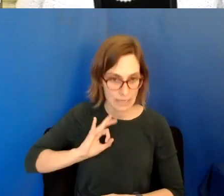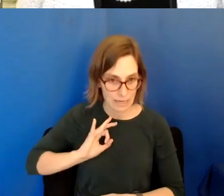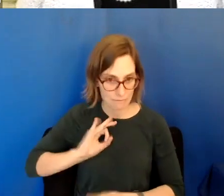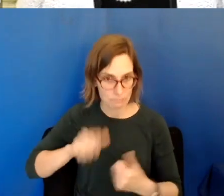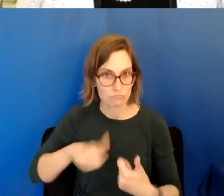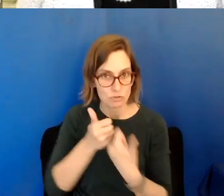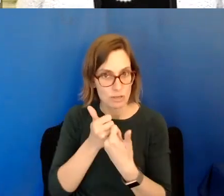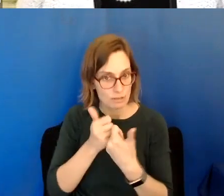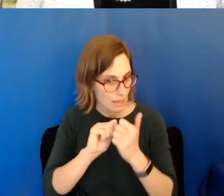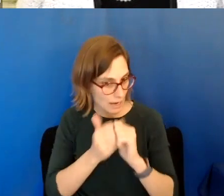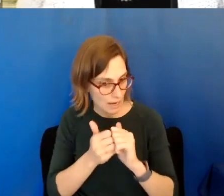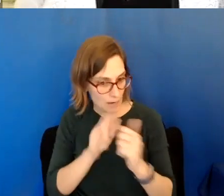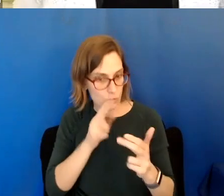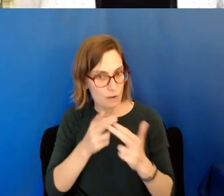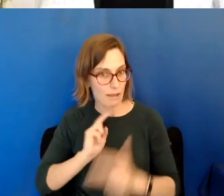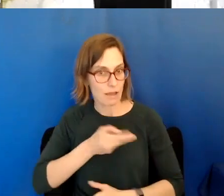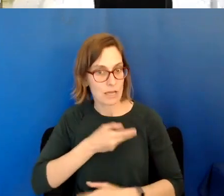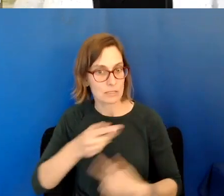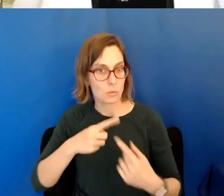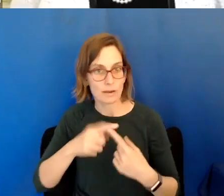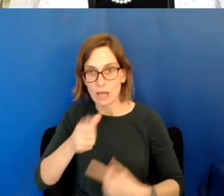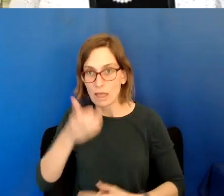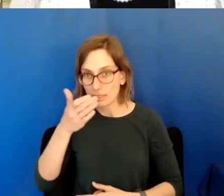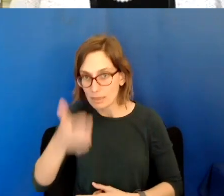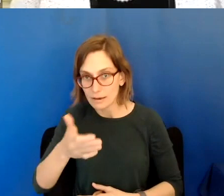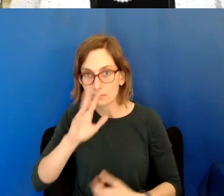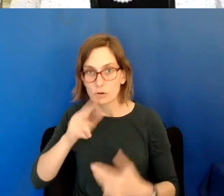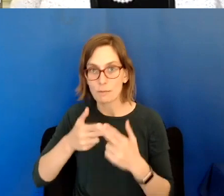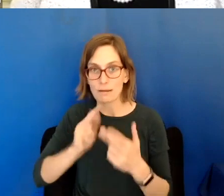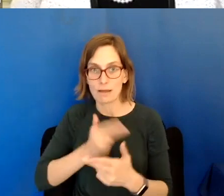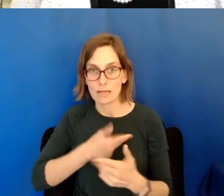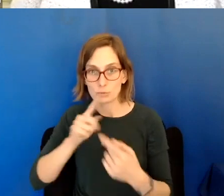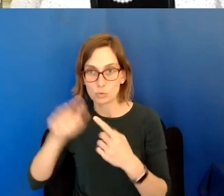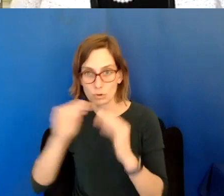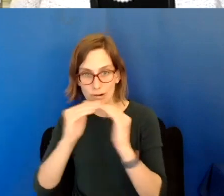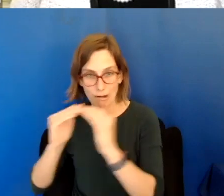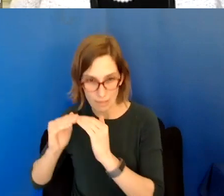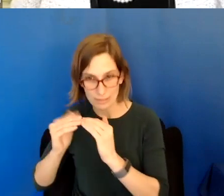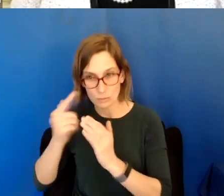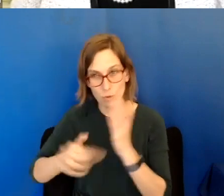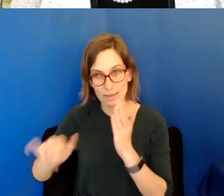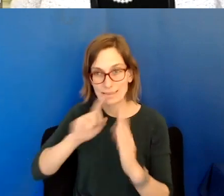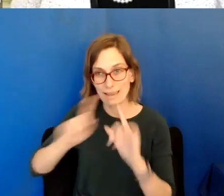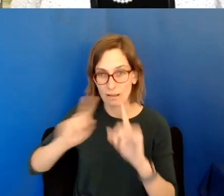like, hey, how do you talk about us when we're not there? How do you talk about us to your colleagues? What does that conversation look